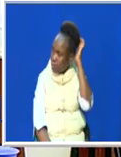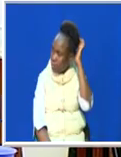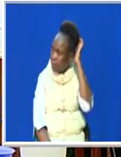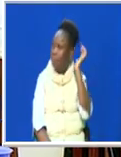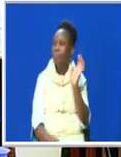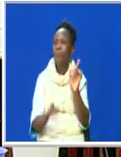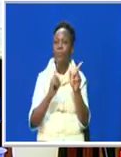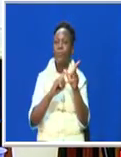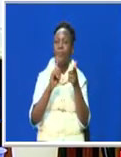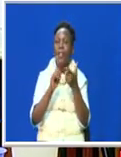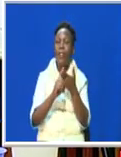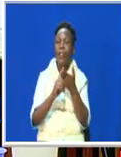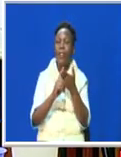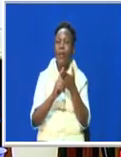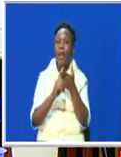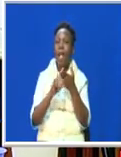Next,